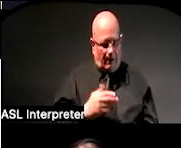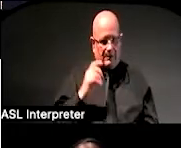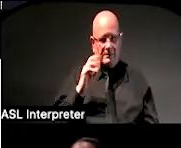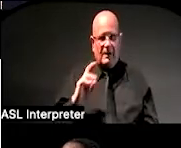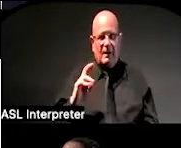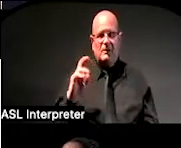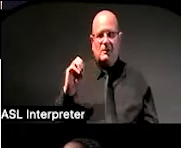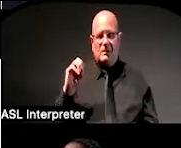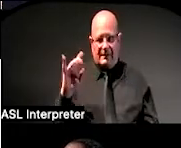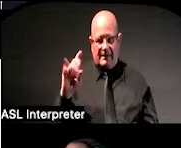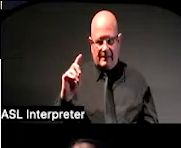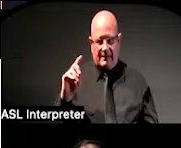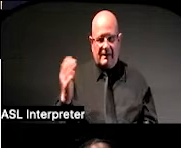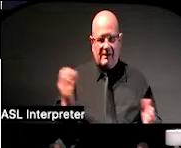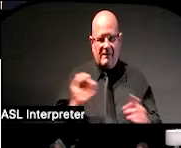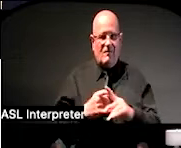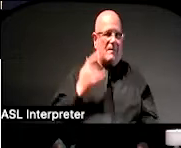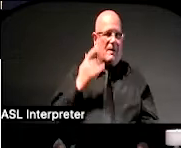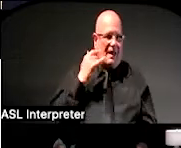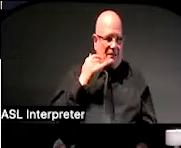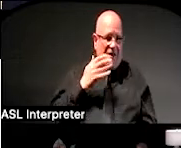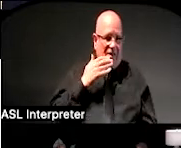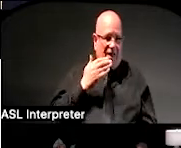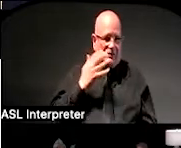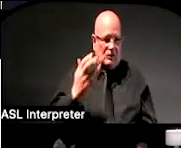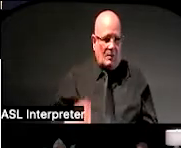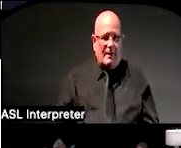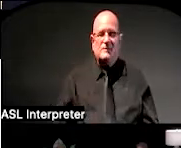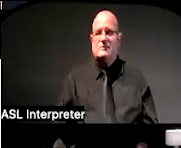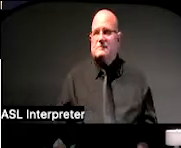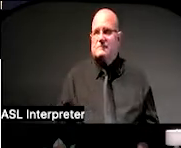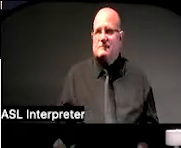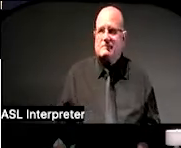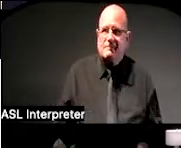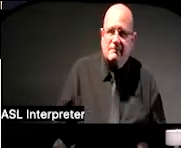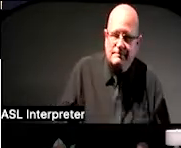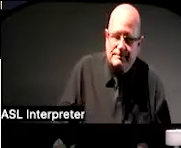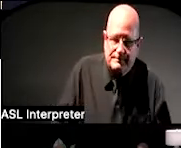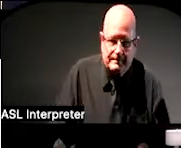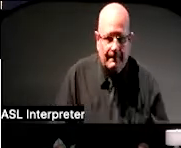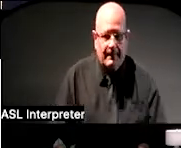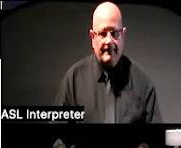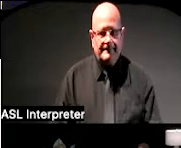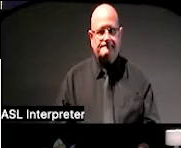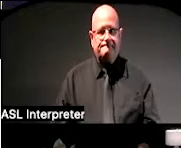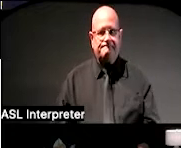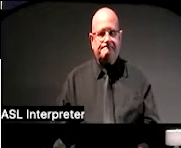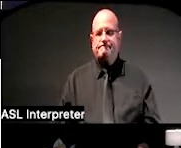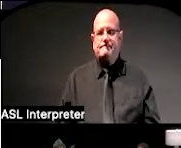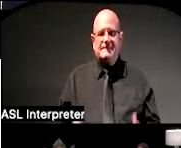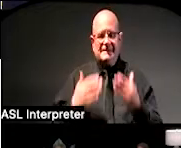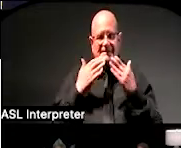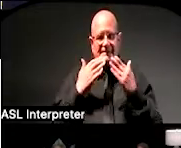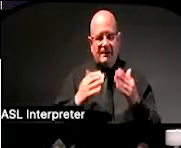Denise Reed, all the way here from California. Thank you so much for making the trip. Thank you. Thank you. Thank you so much for making the